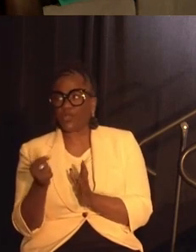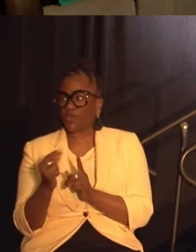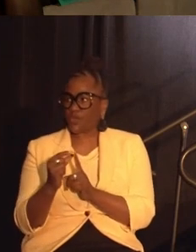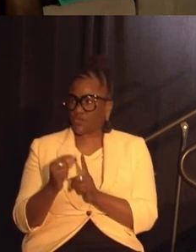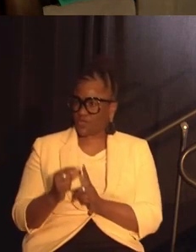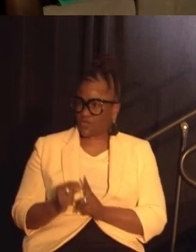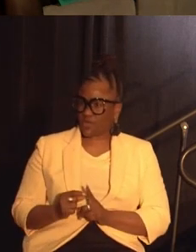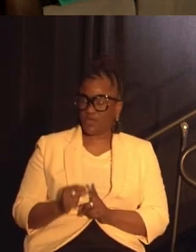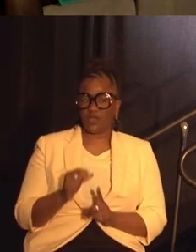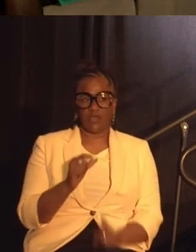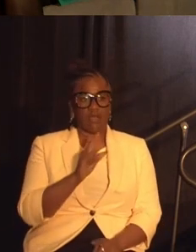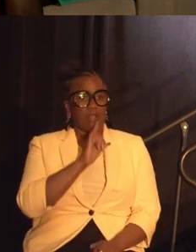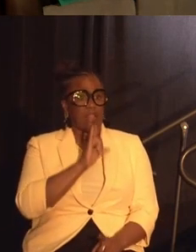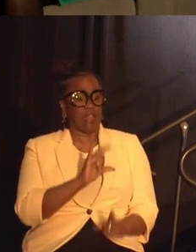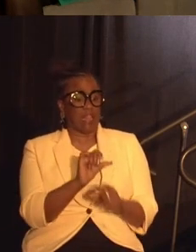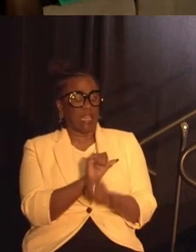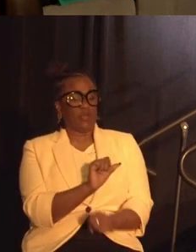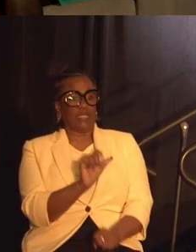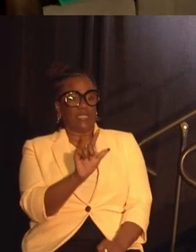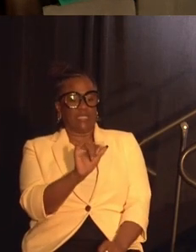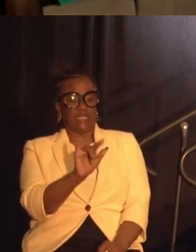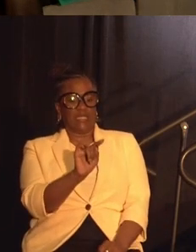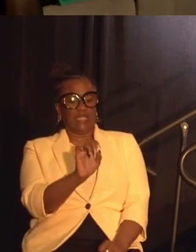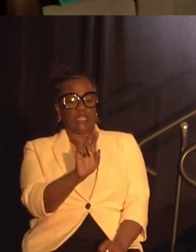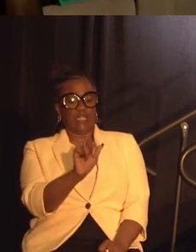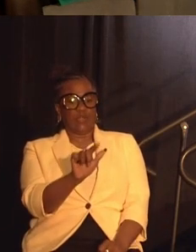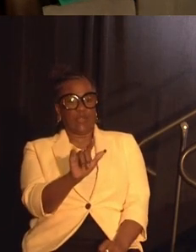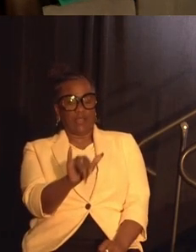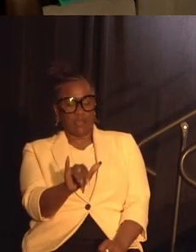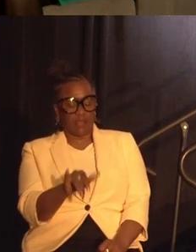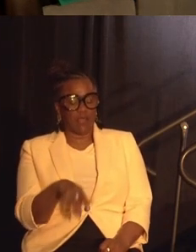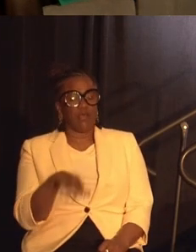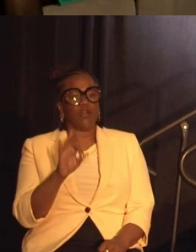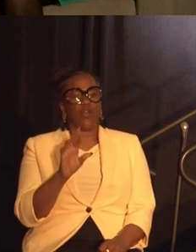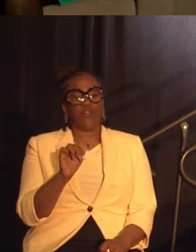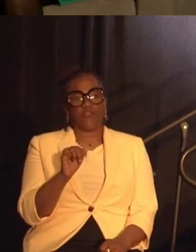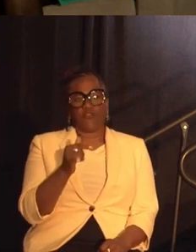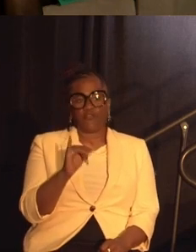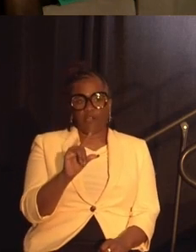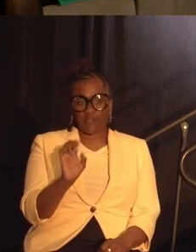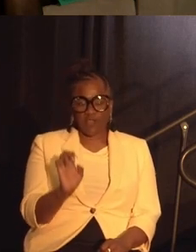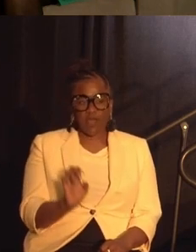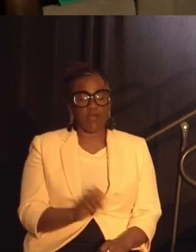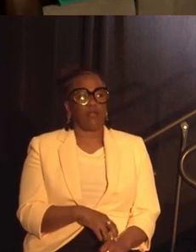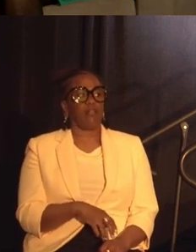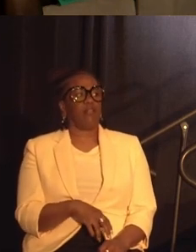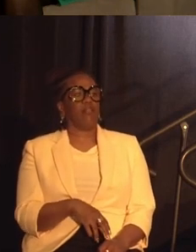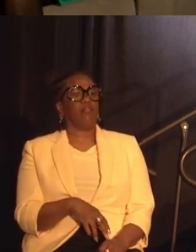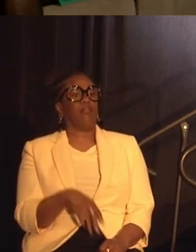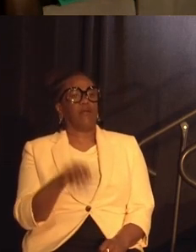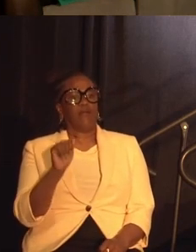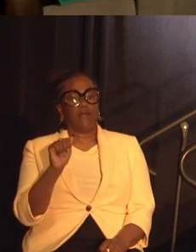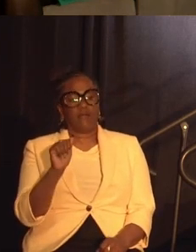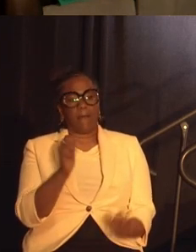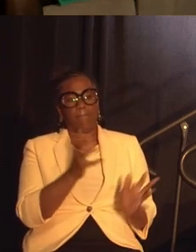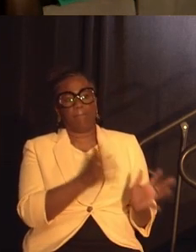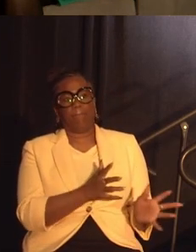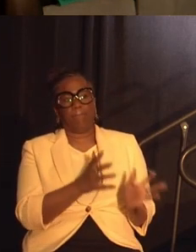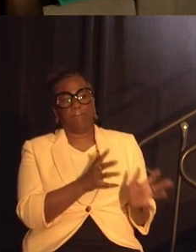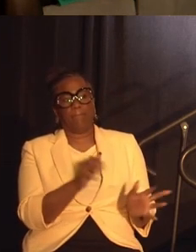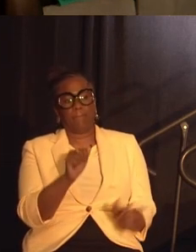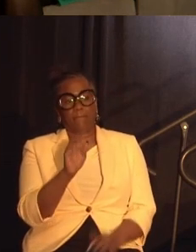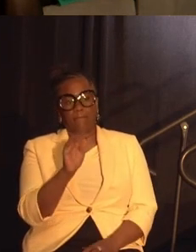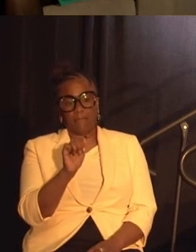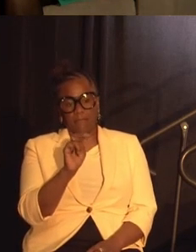here. Literally, that's an interesting word. Fragile, abandonment. And so I kind of